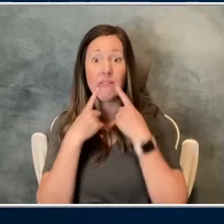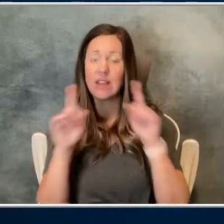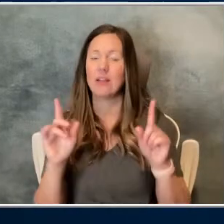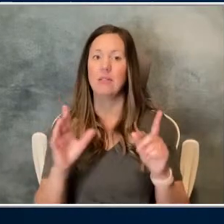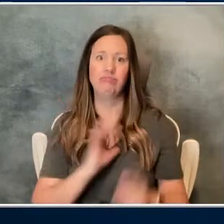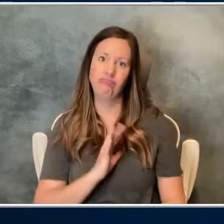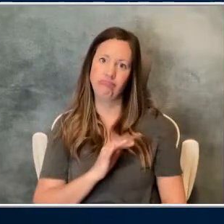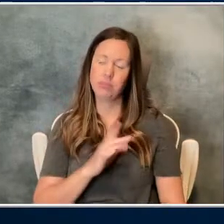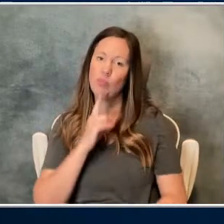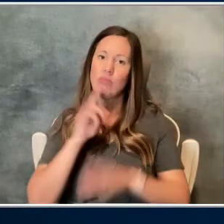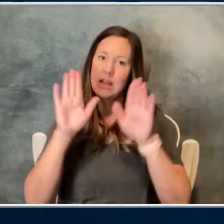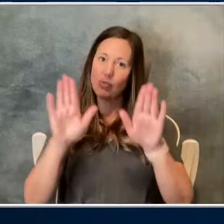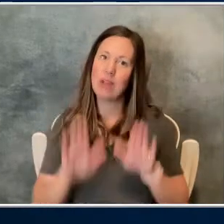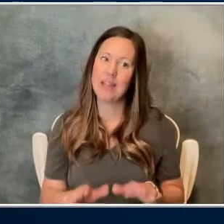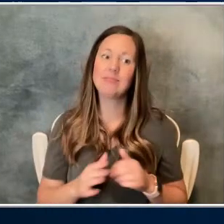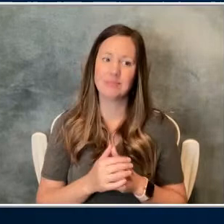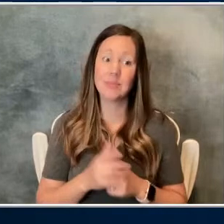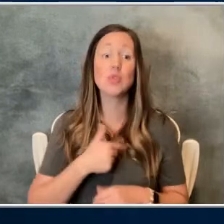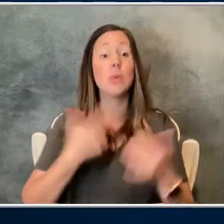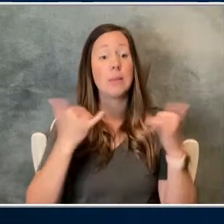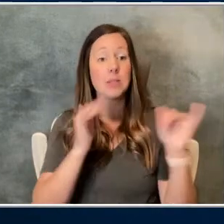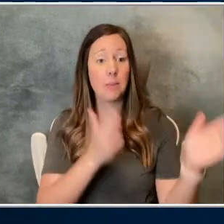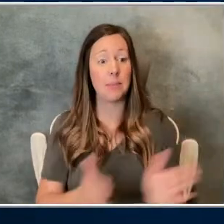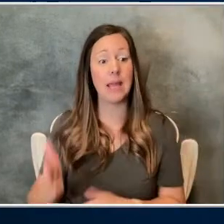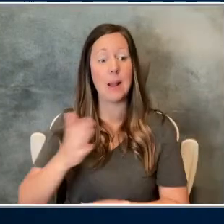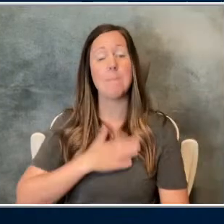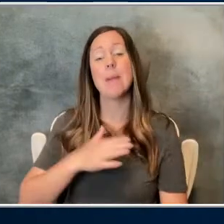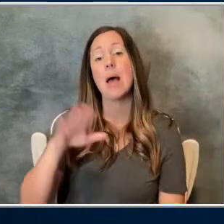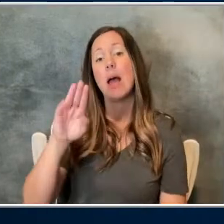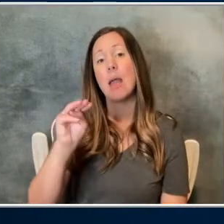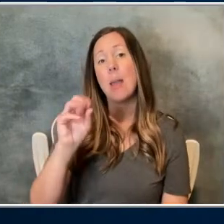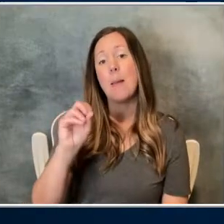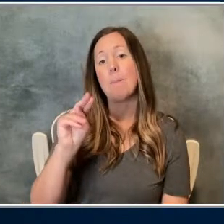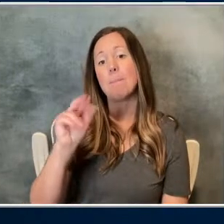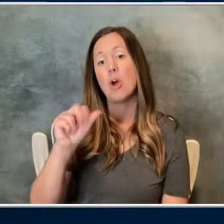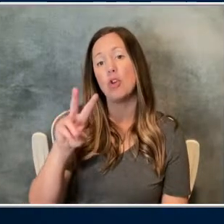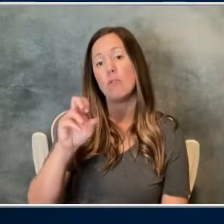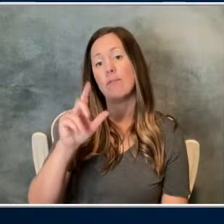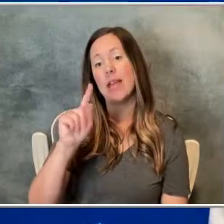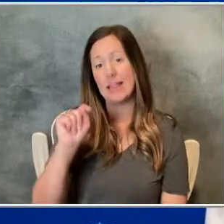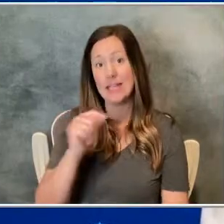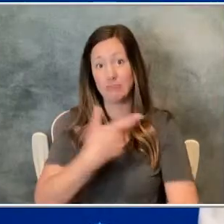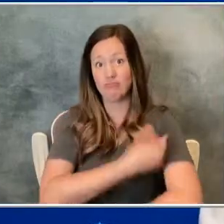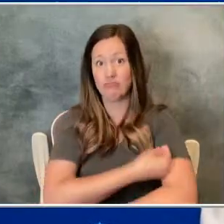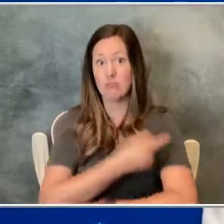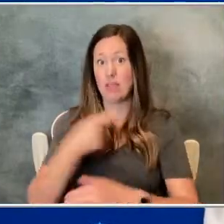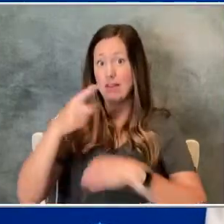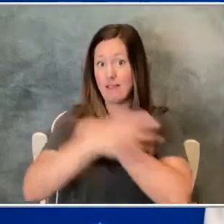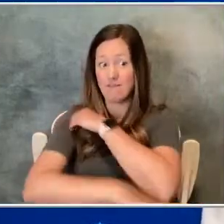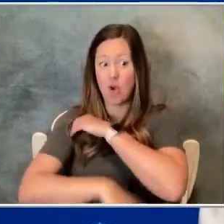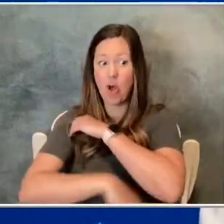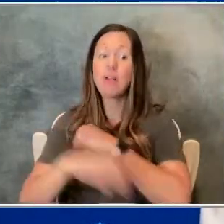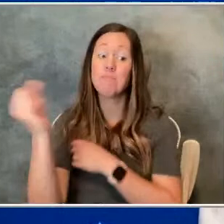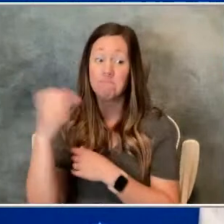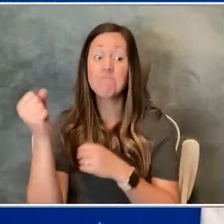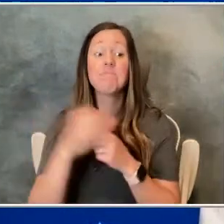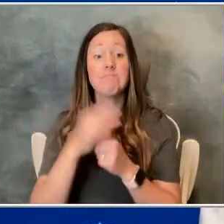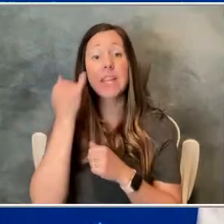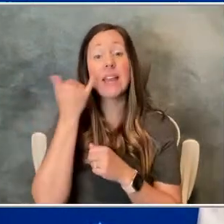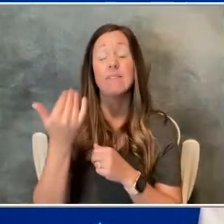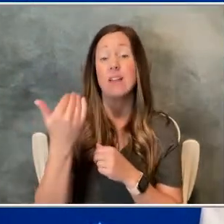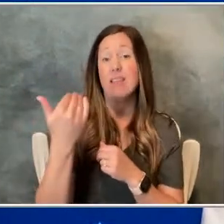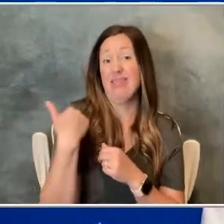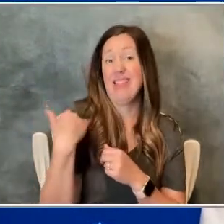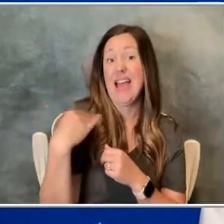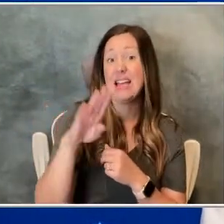great. So I'm still planning on getting my monovalent booster this fall. How about you? Yeah, absolutely. I think if you received your last booster